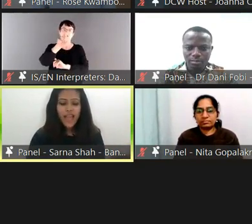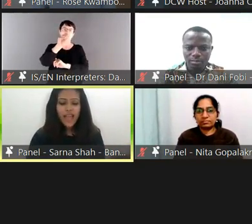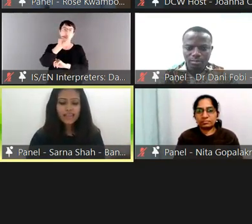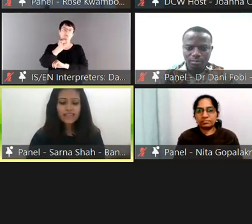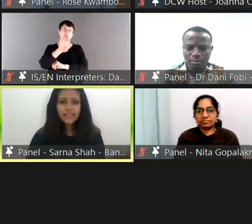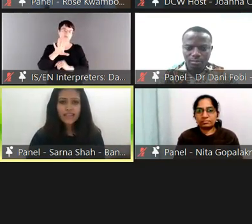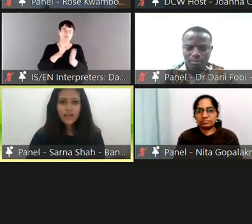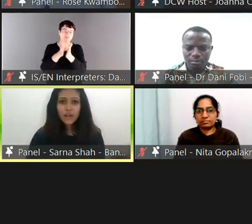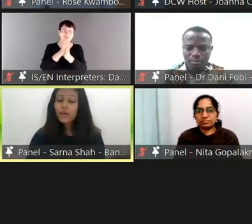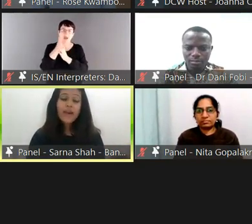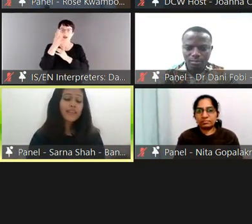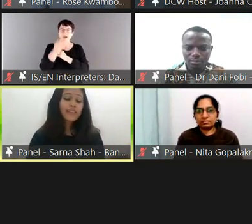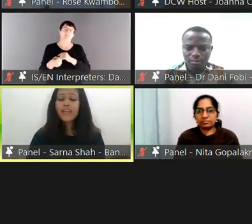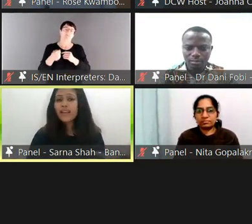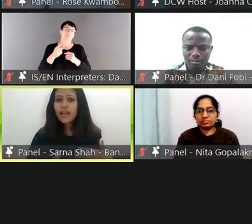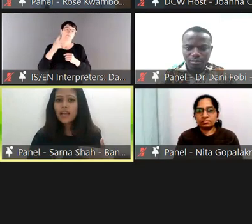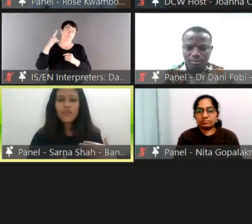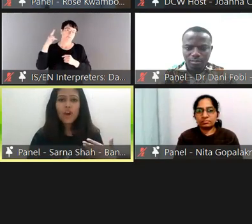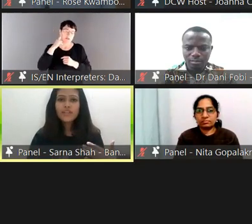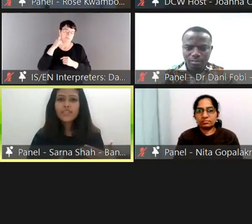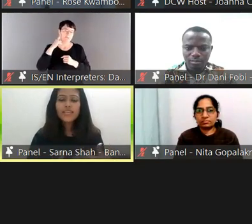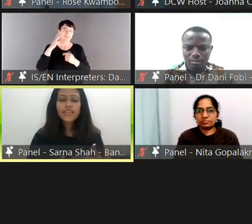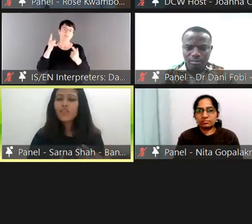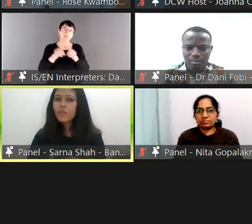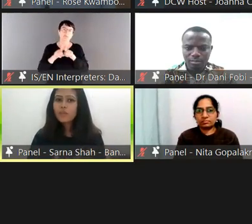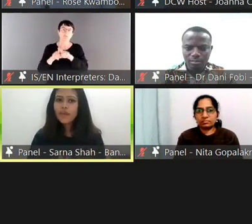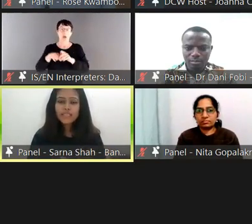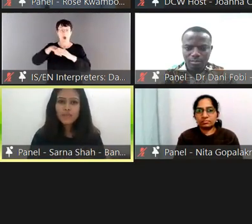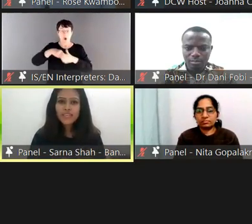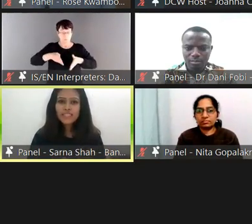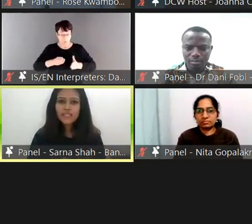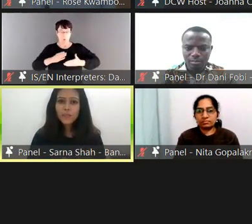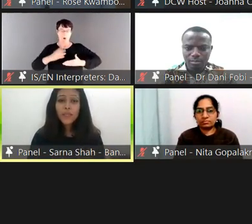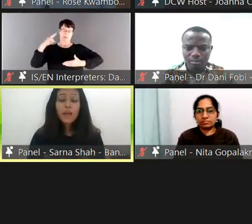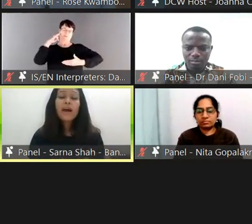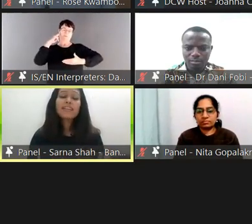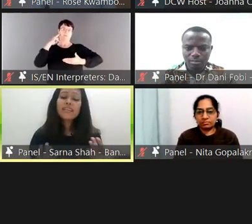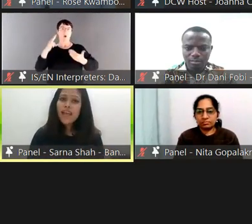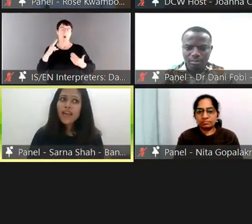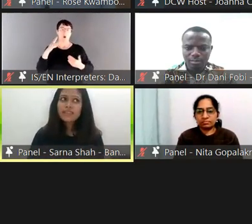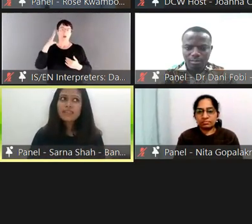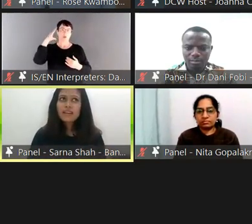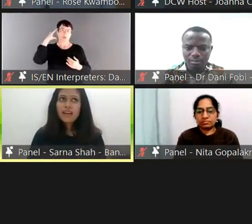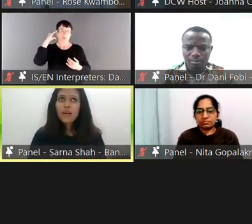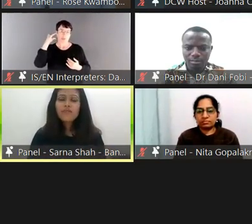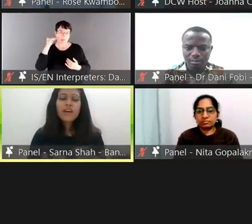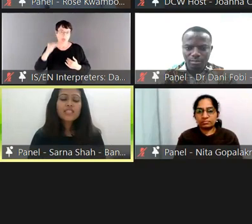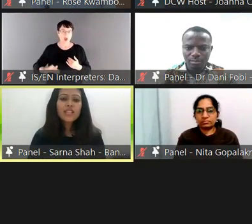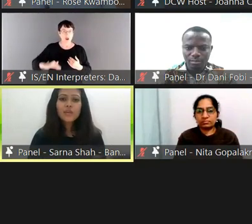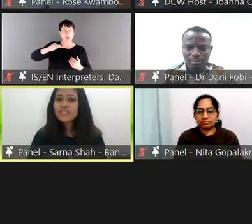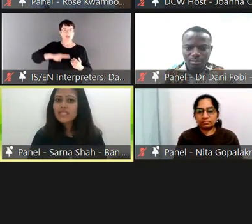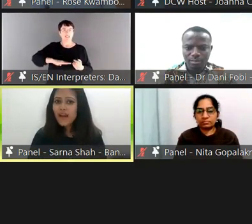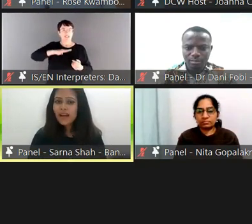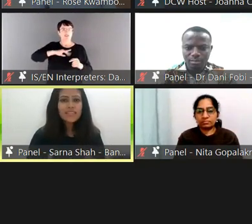7, and but by then I have already developed my speech. But and my